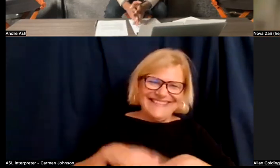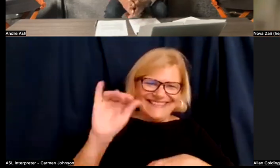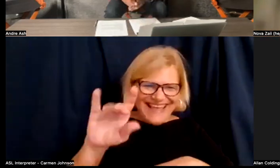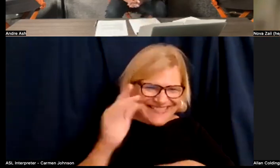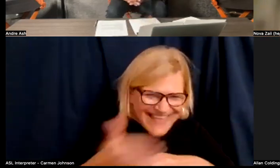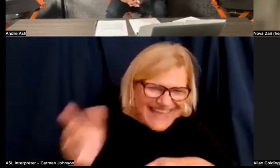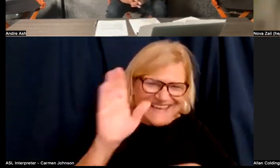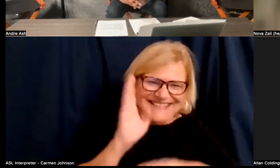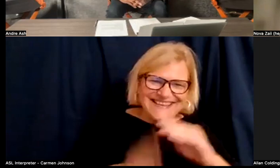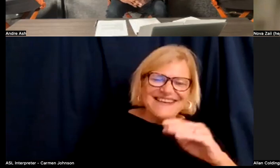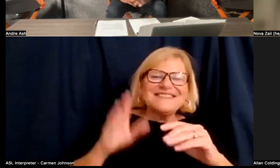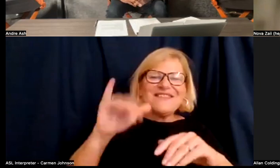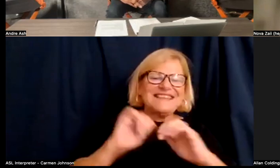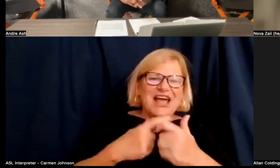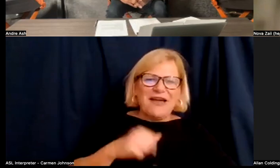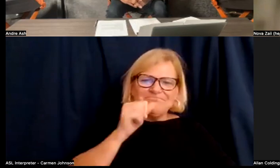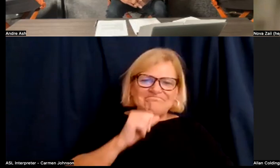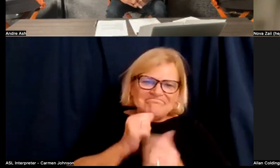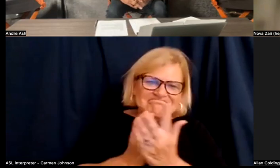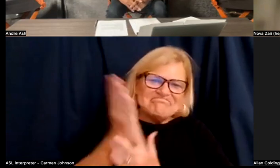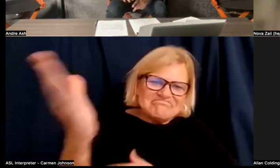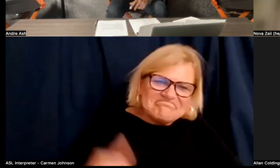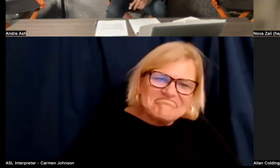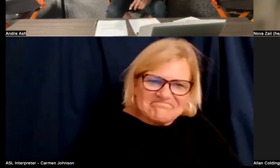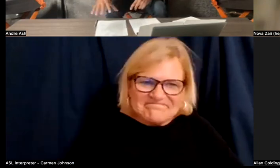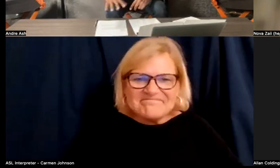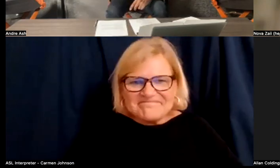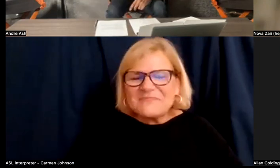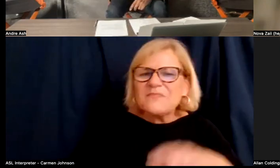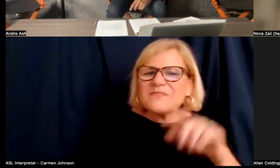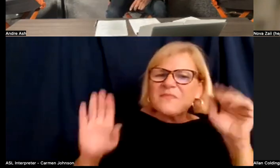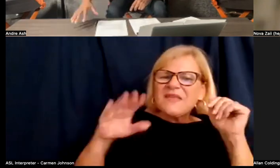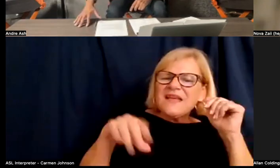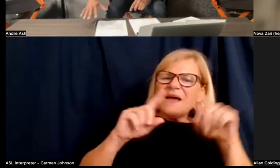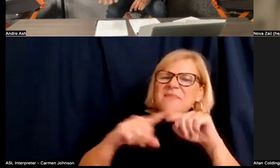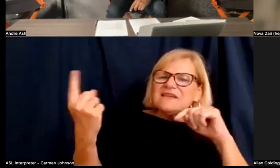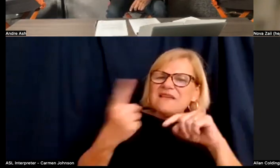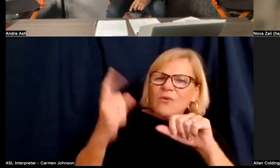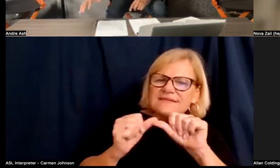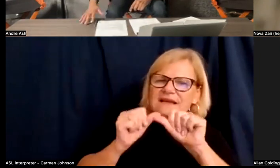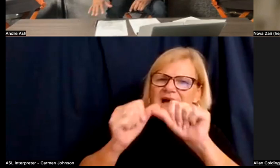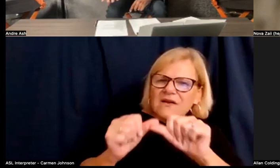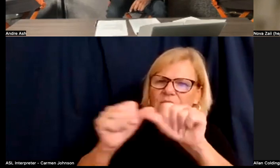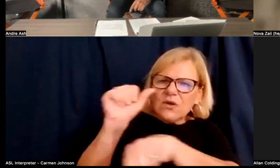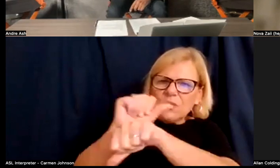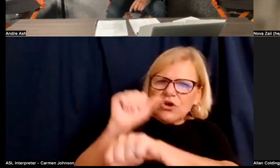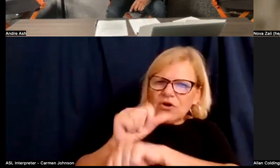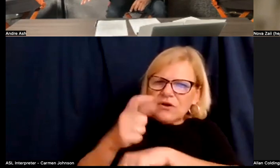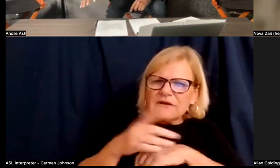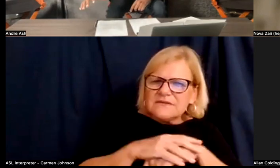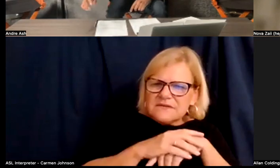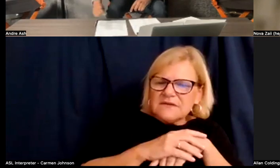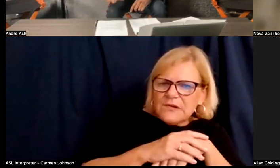So that's how I stick it out. But there's always this ongoing work